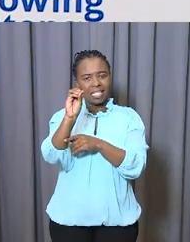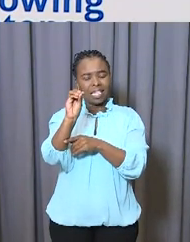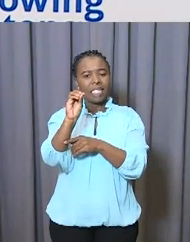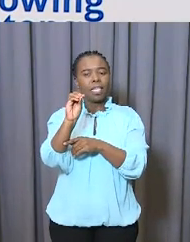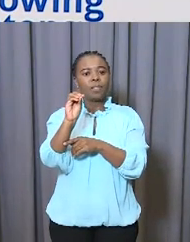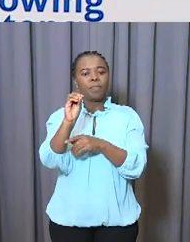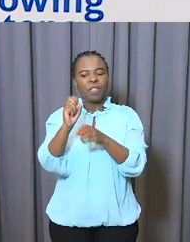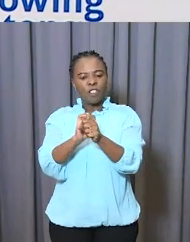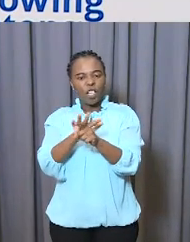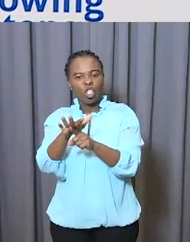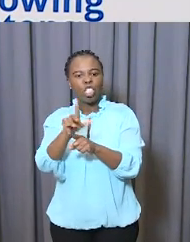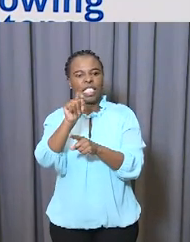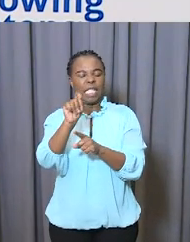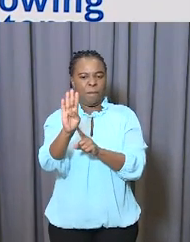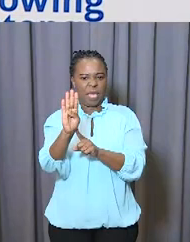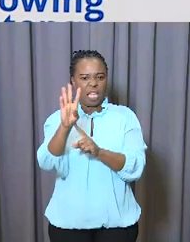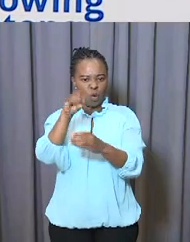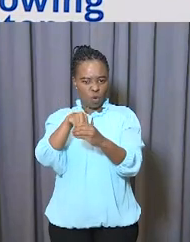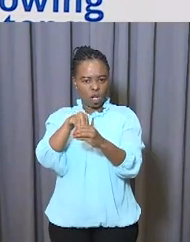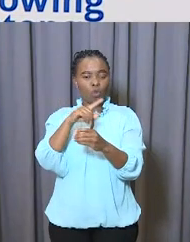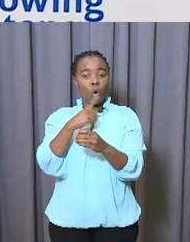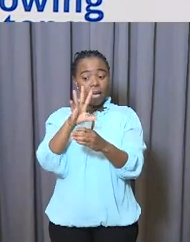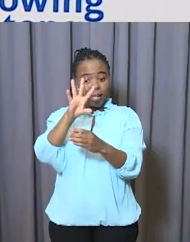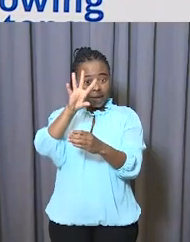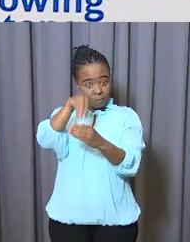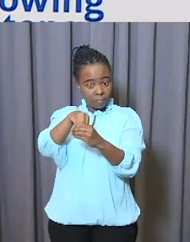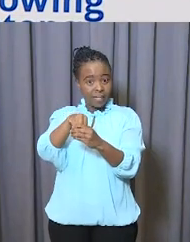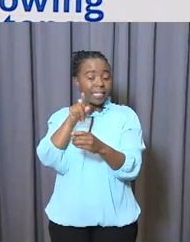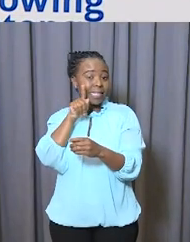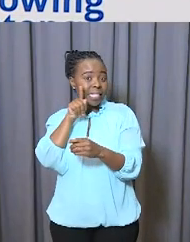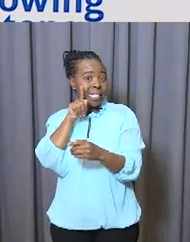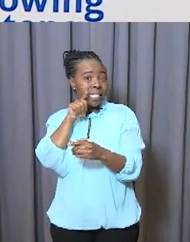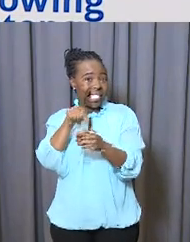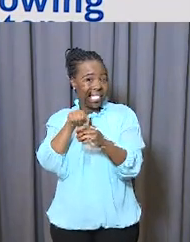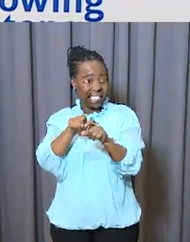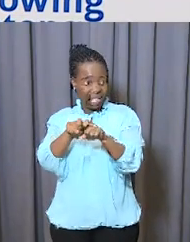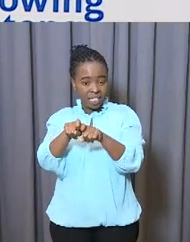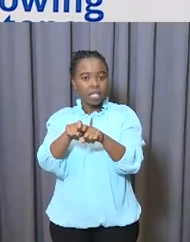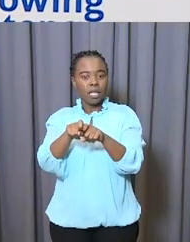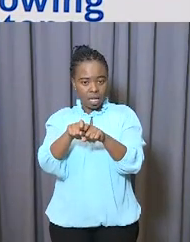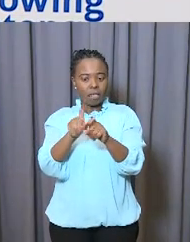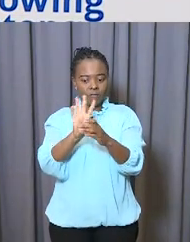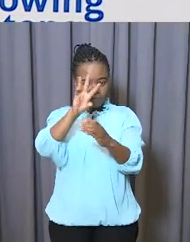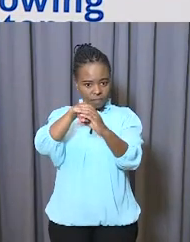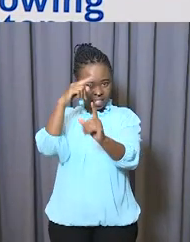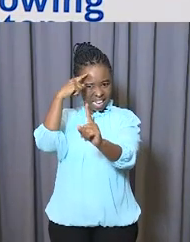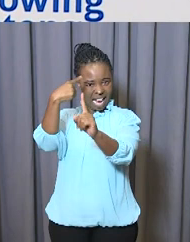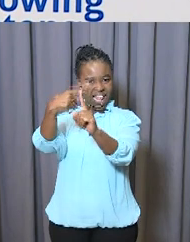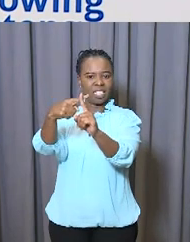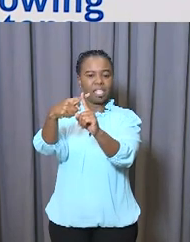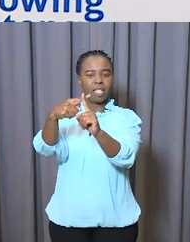TB. So also the part of our screening and testing also relates to our target to reach in terms